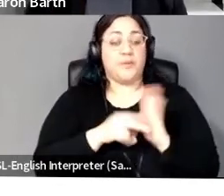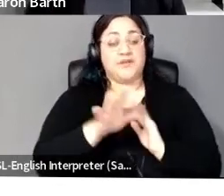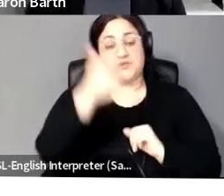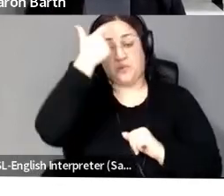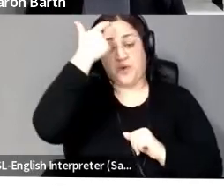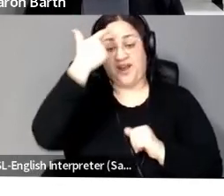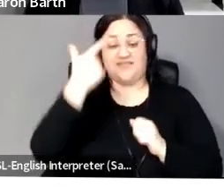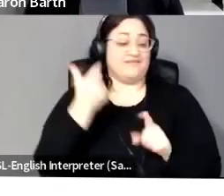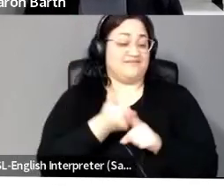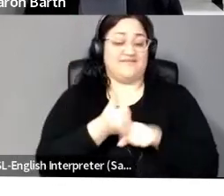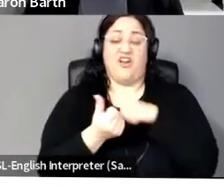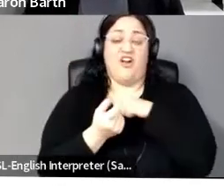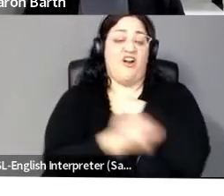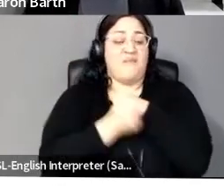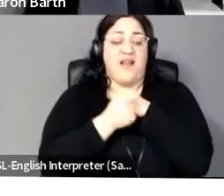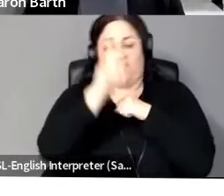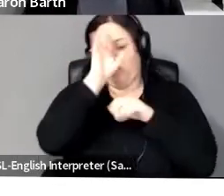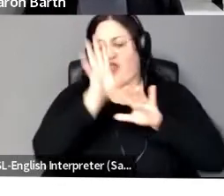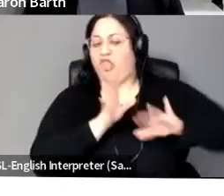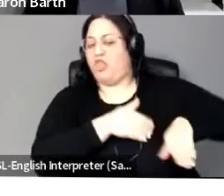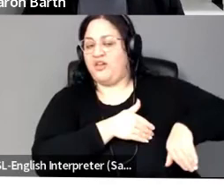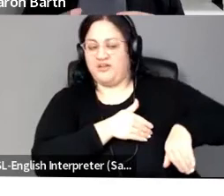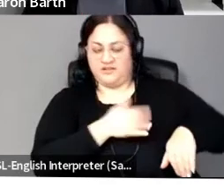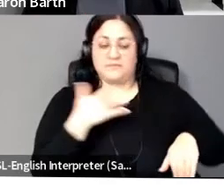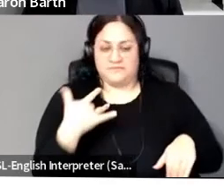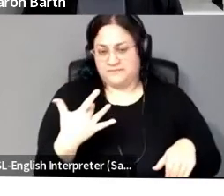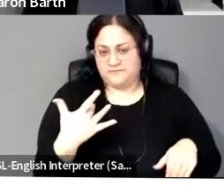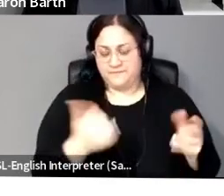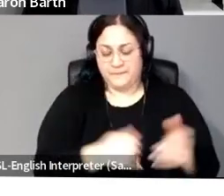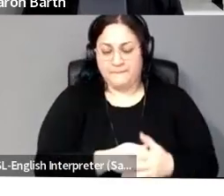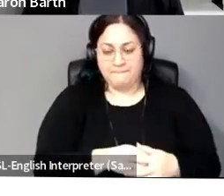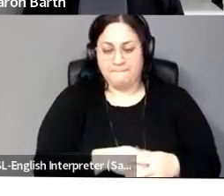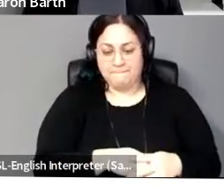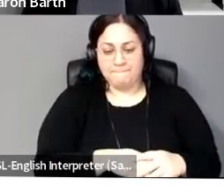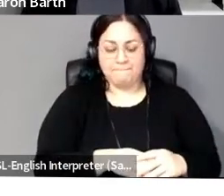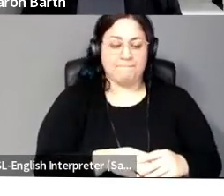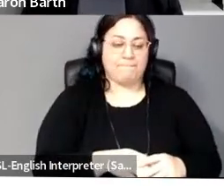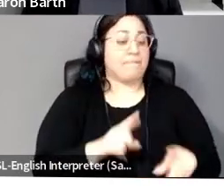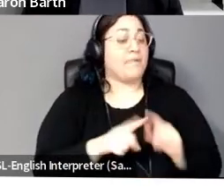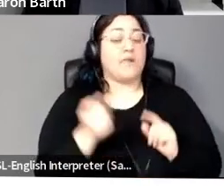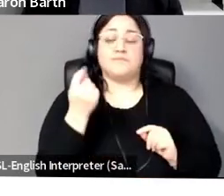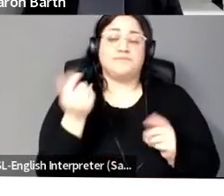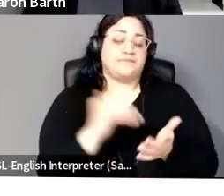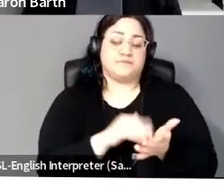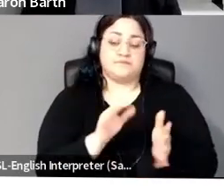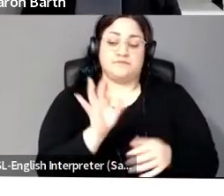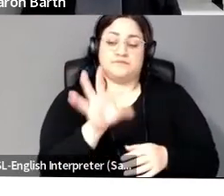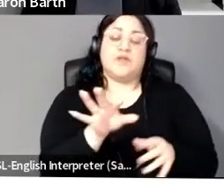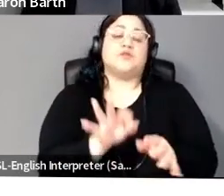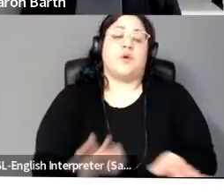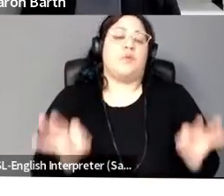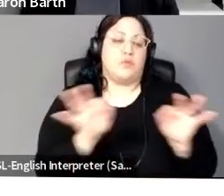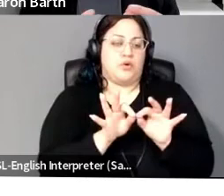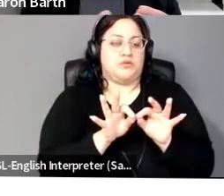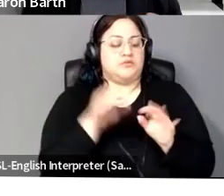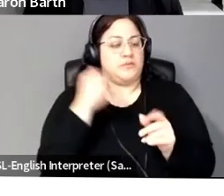unconscious bias comes from. What I think is important is to ground an understanding of unconscious bias